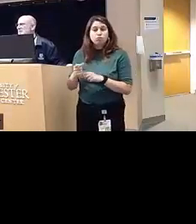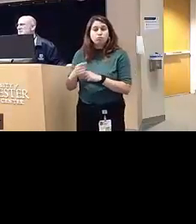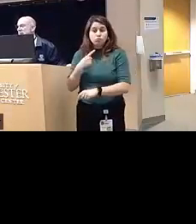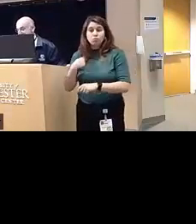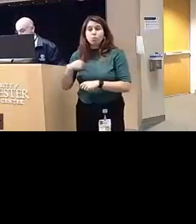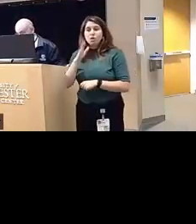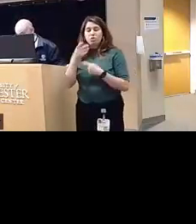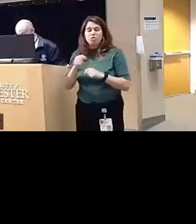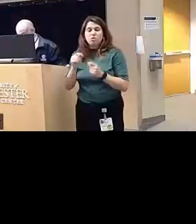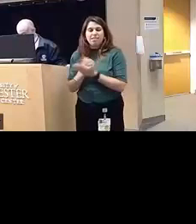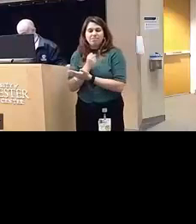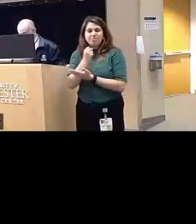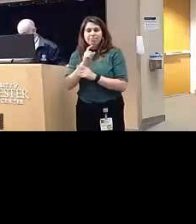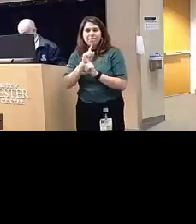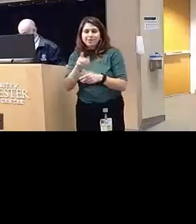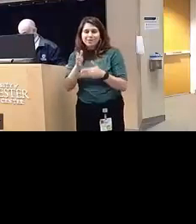of those questions as we can at the end.